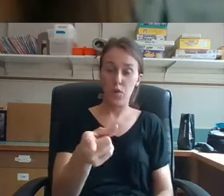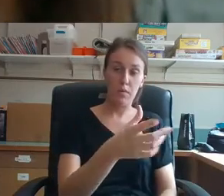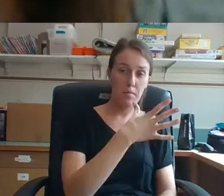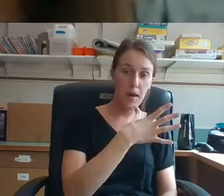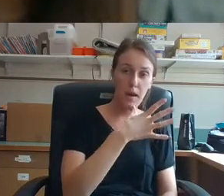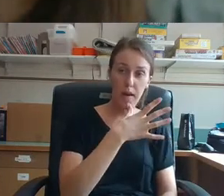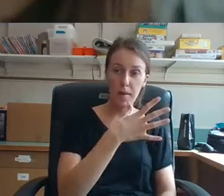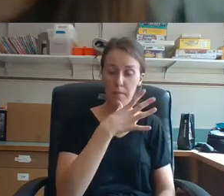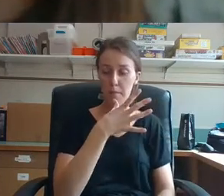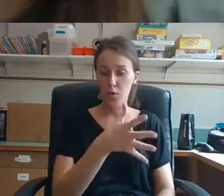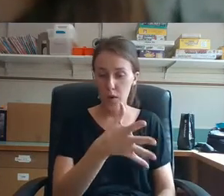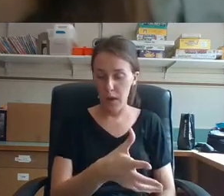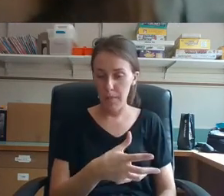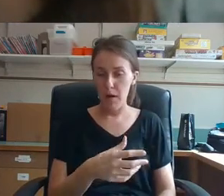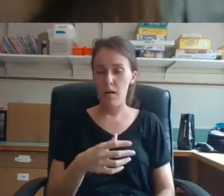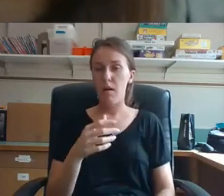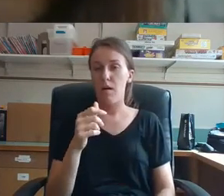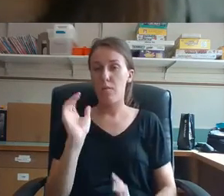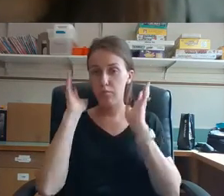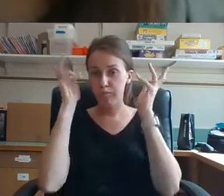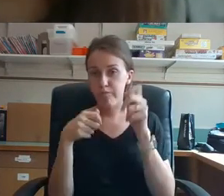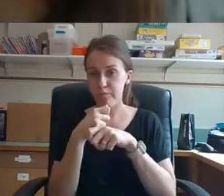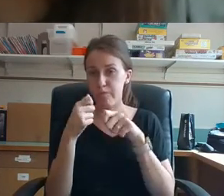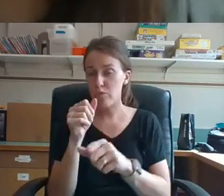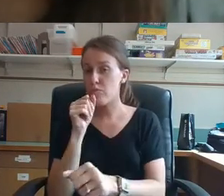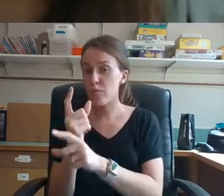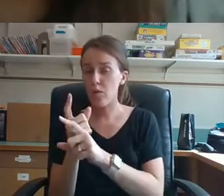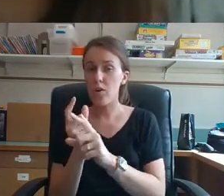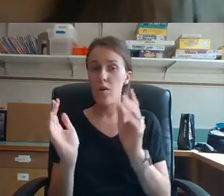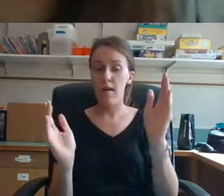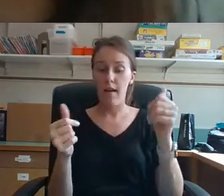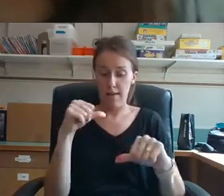the wolf, and act out the story at home